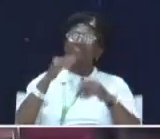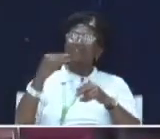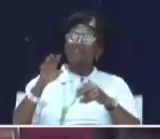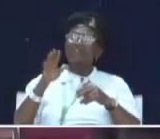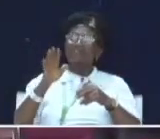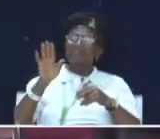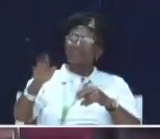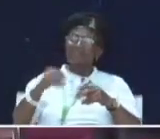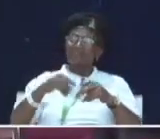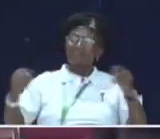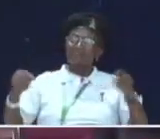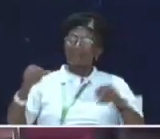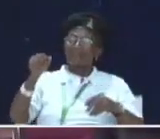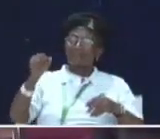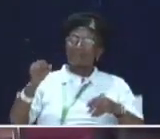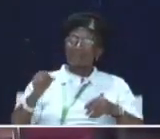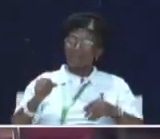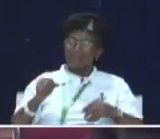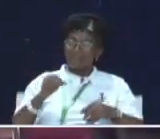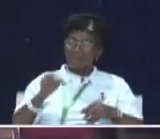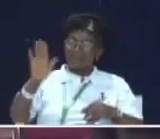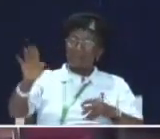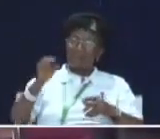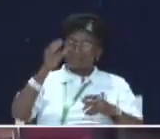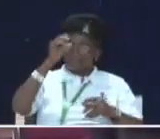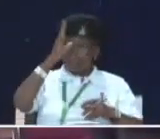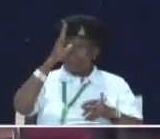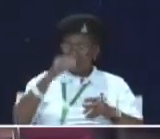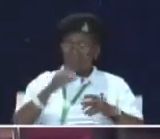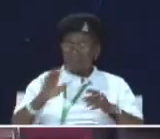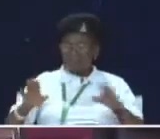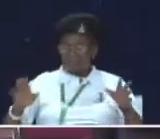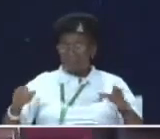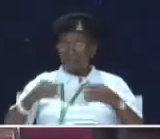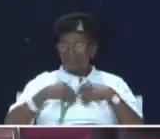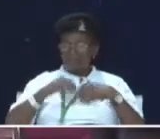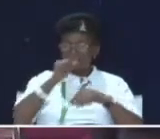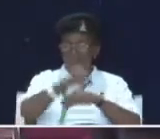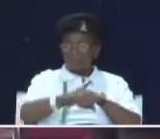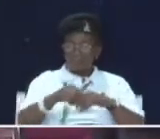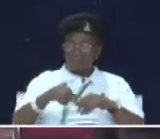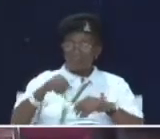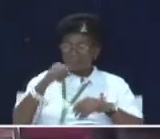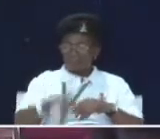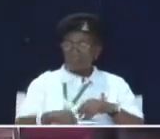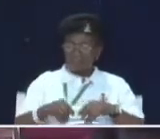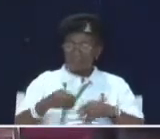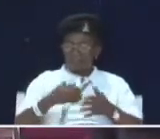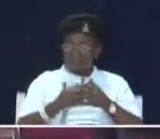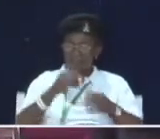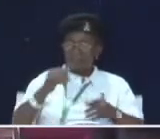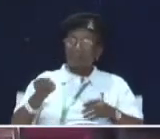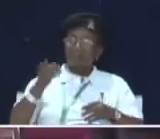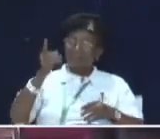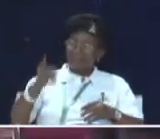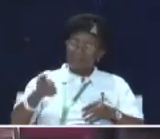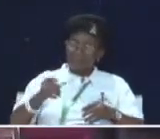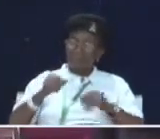enemies. Thy father's children shall bow down before thee.